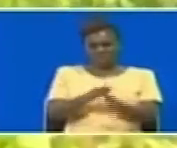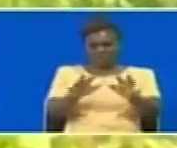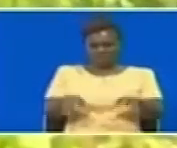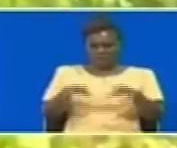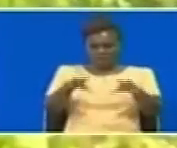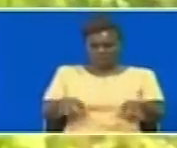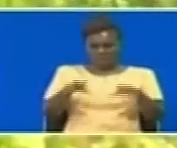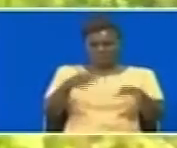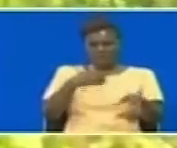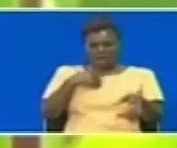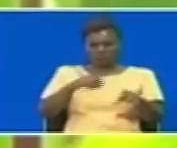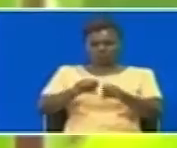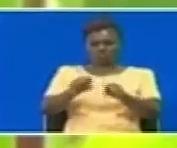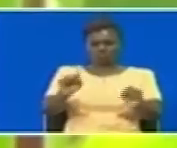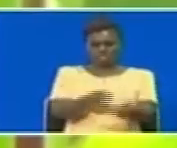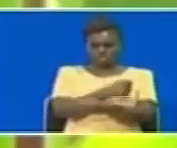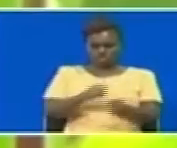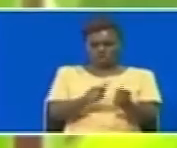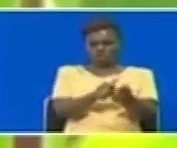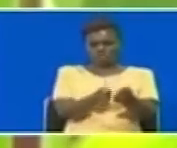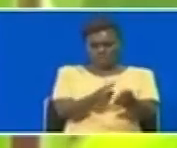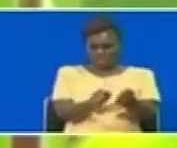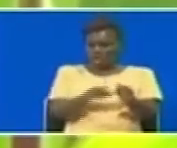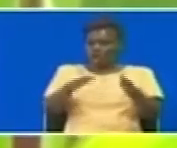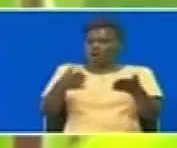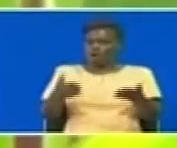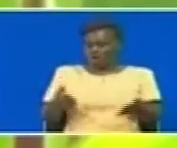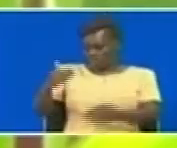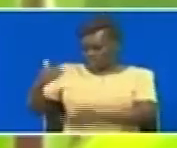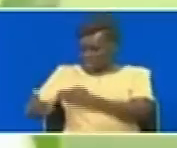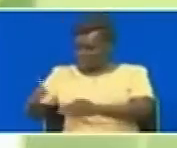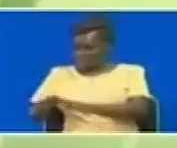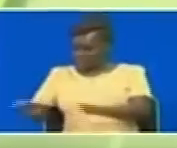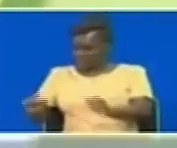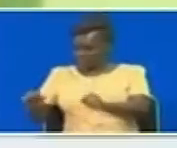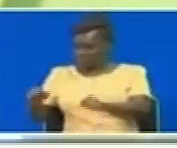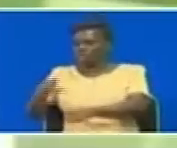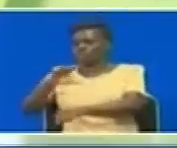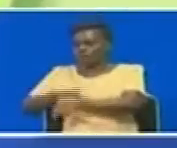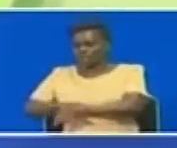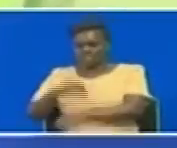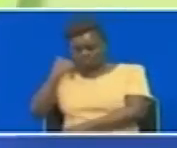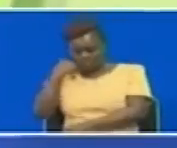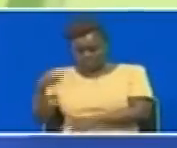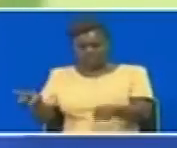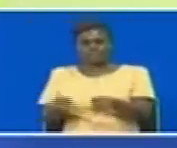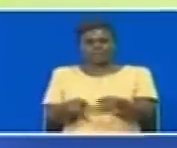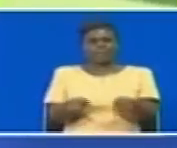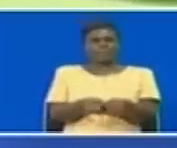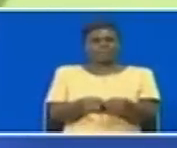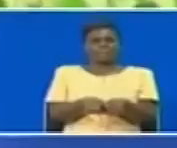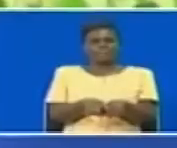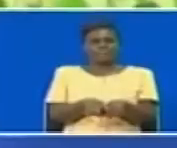an ultimatum to destroy the affected maize crop or else neighboring farmers with good seed have threatened to do these